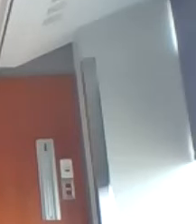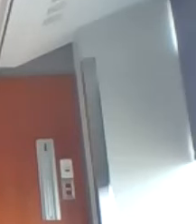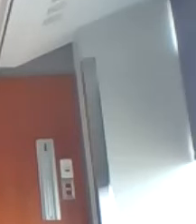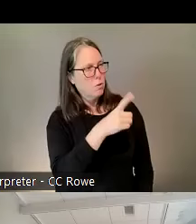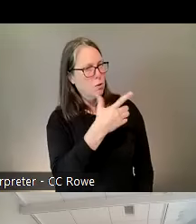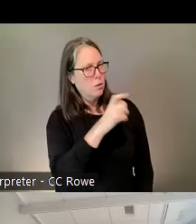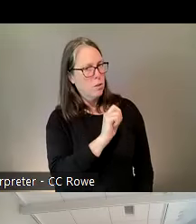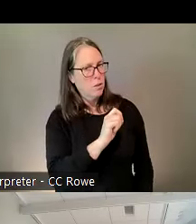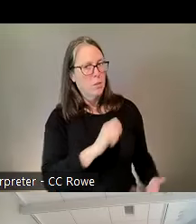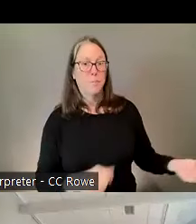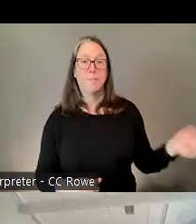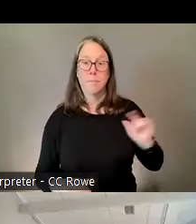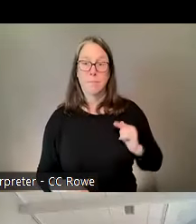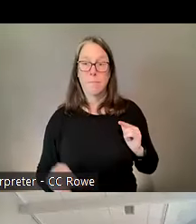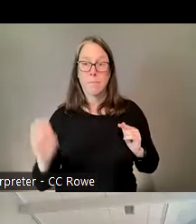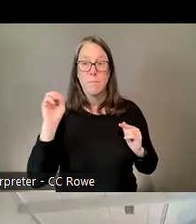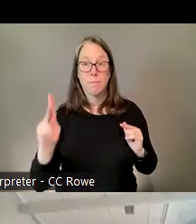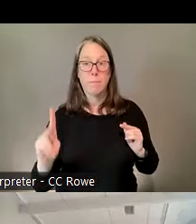So